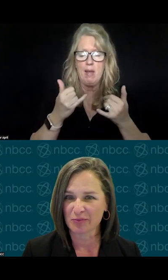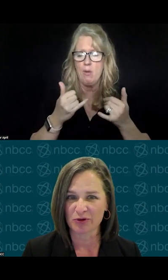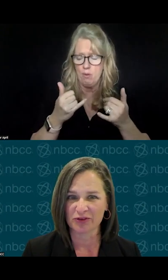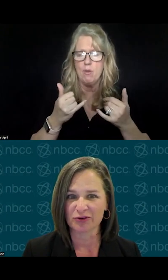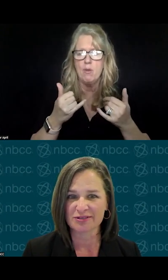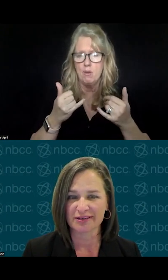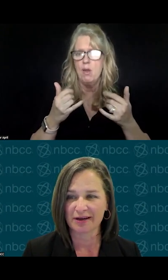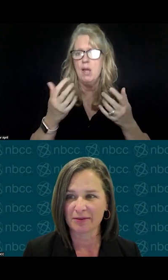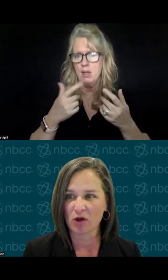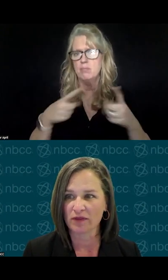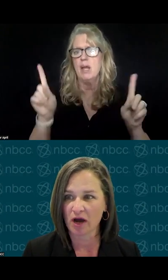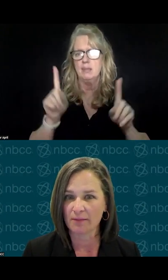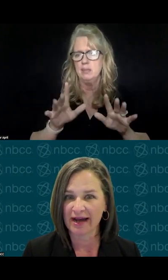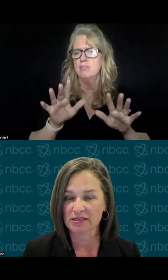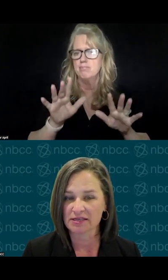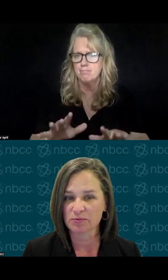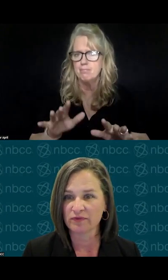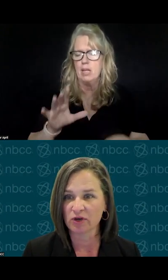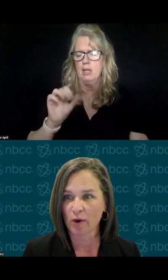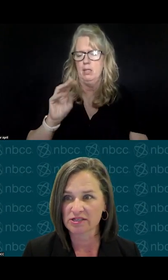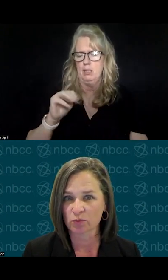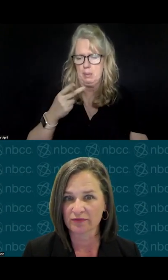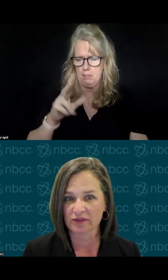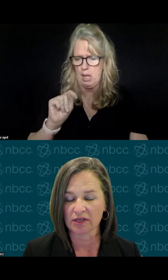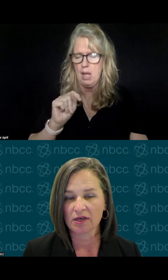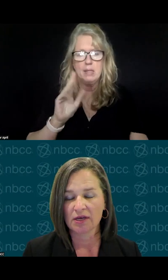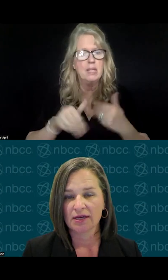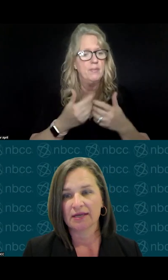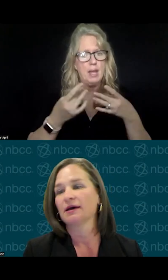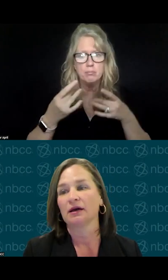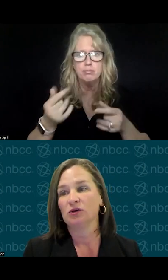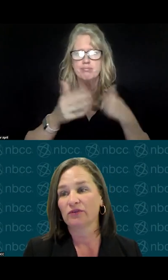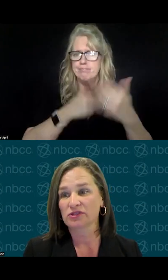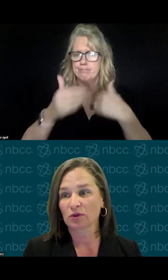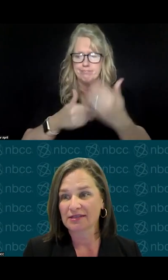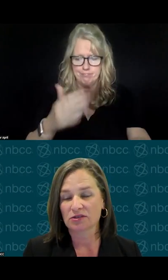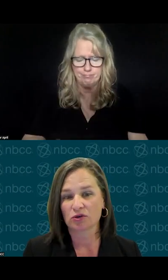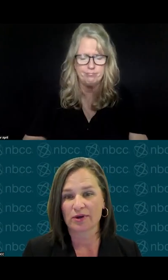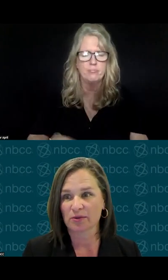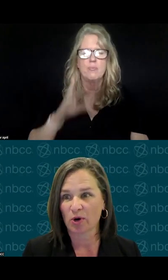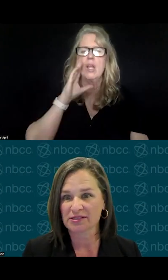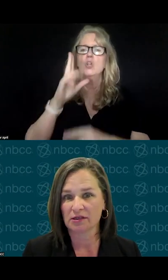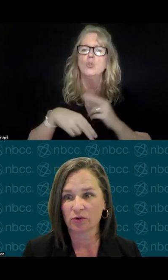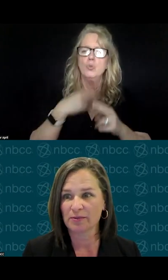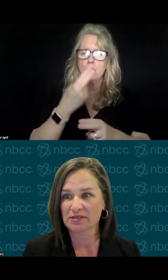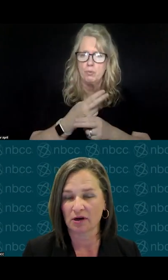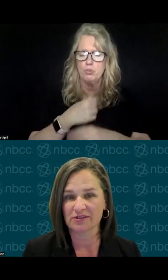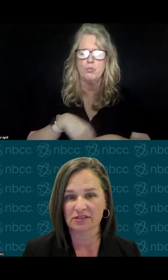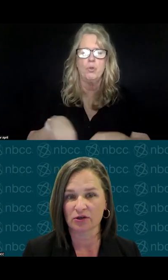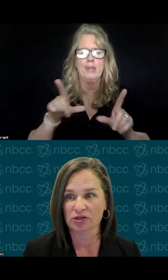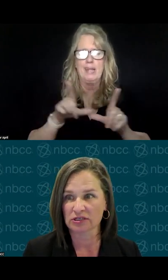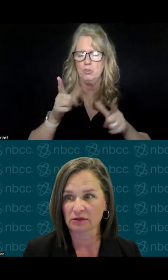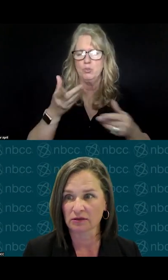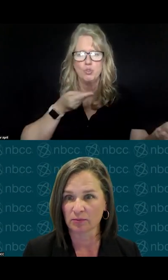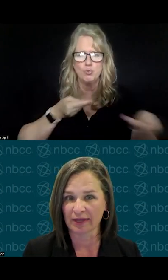a number of years on the compact, and it's moving quite swiftly. Universal licensure and reciprocity agreements obviously